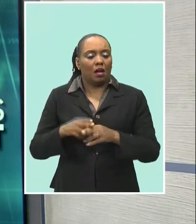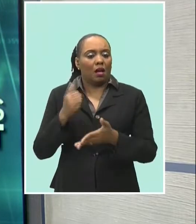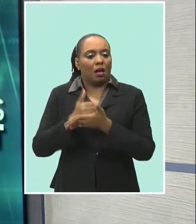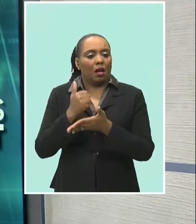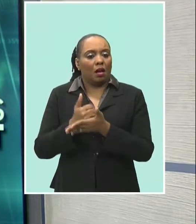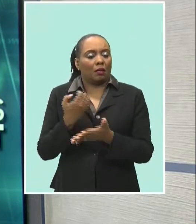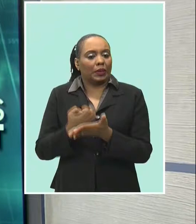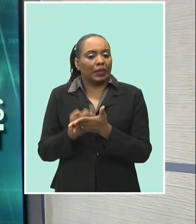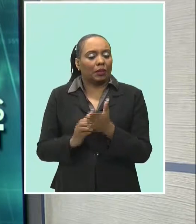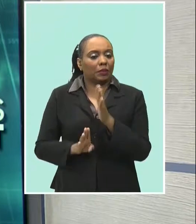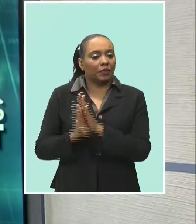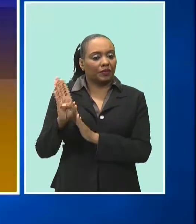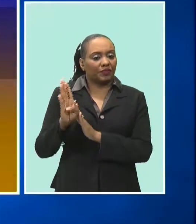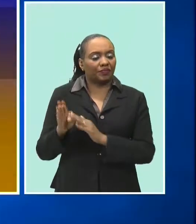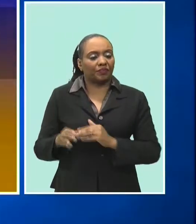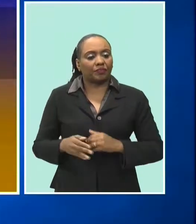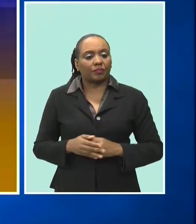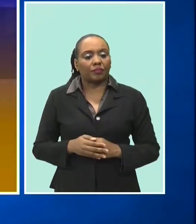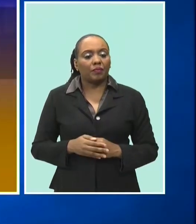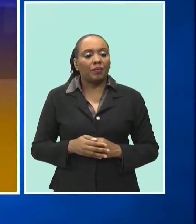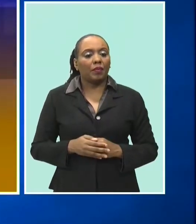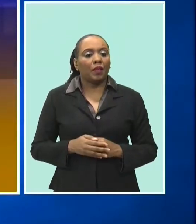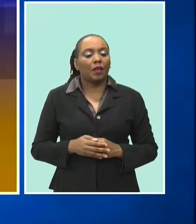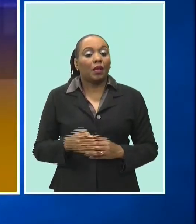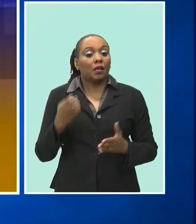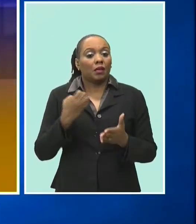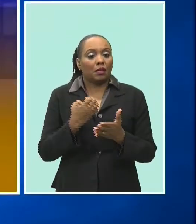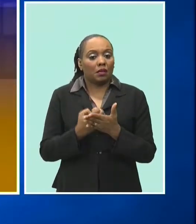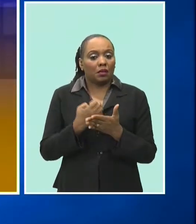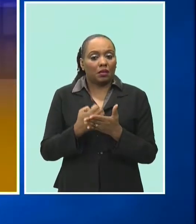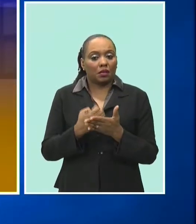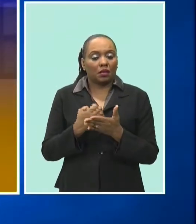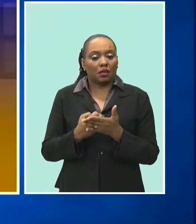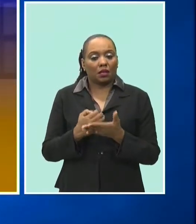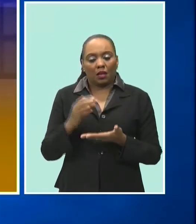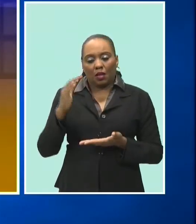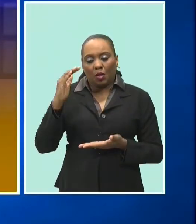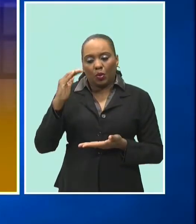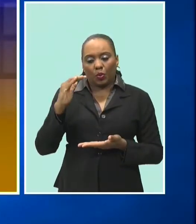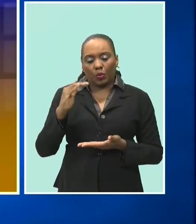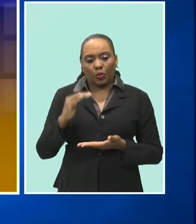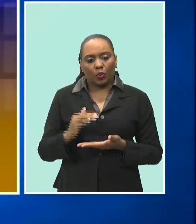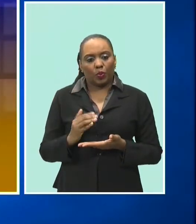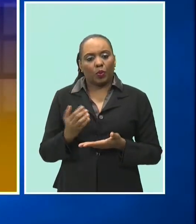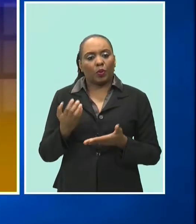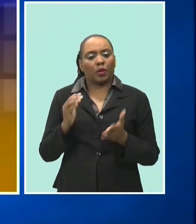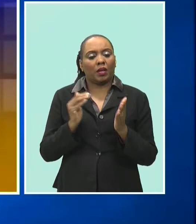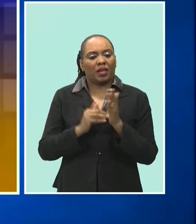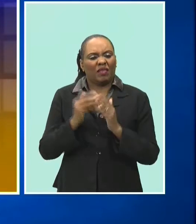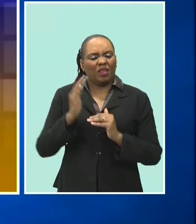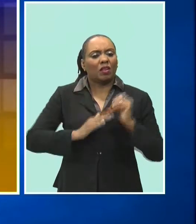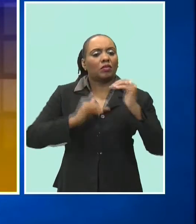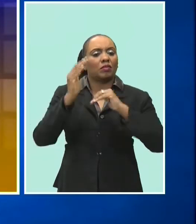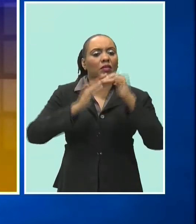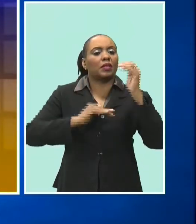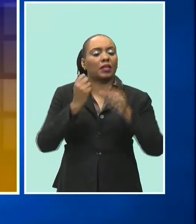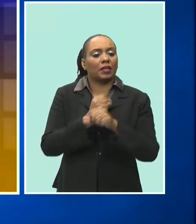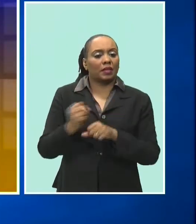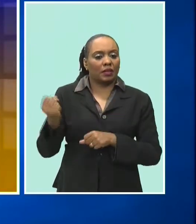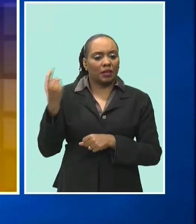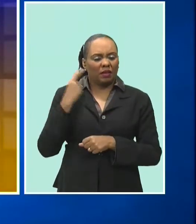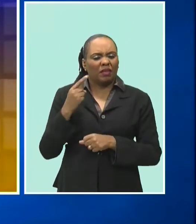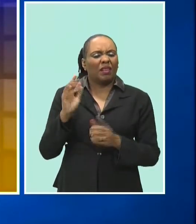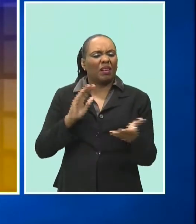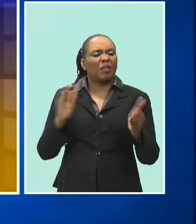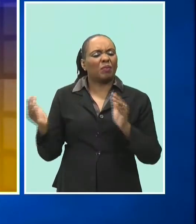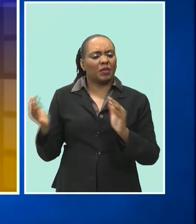growth. The economy is expected to have contracted again last year, as I highlighted earlier, based on the